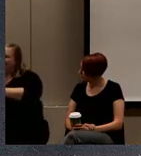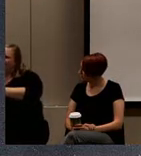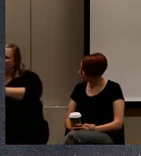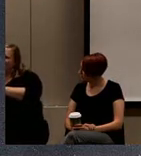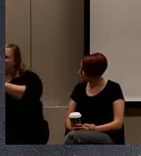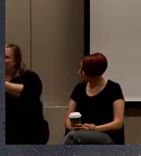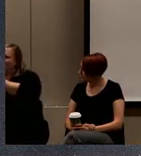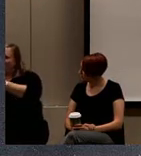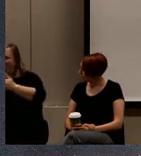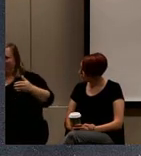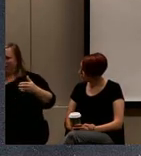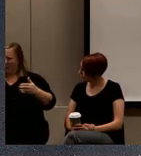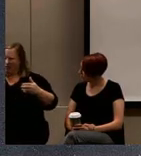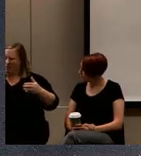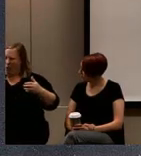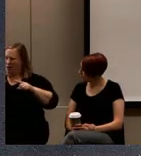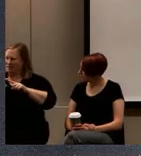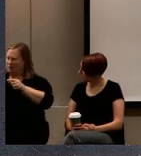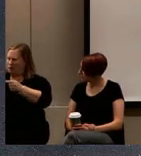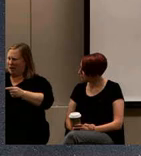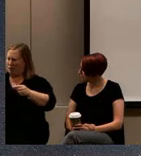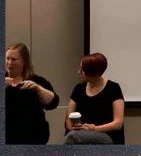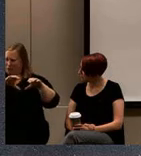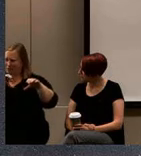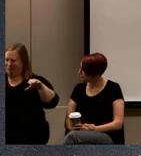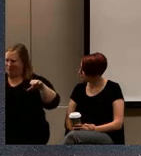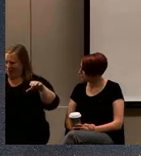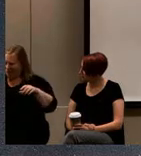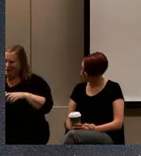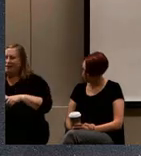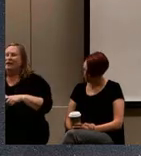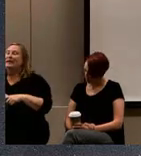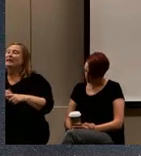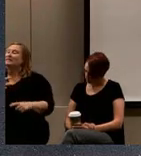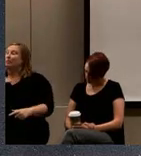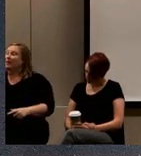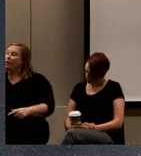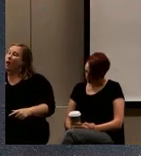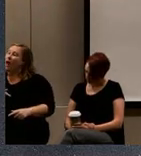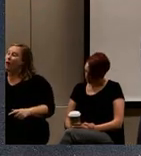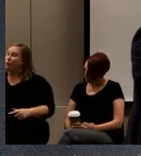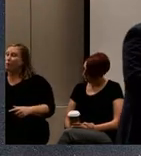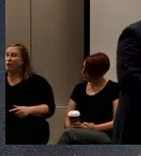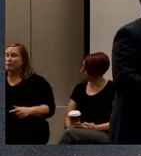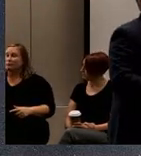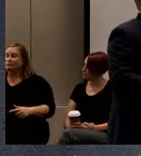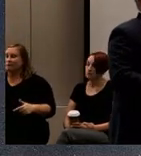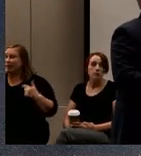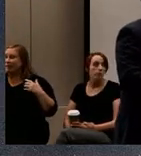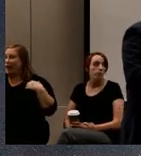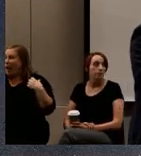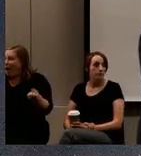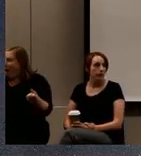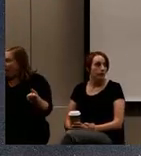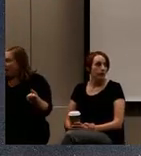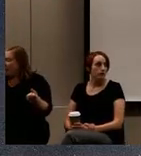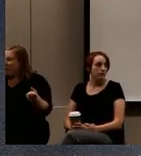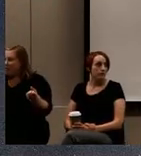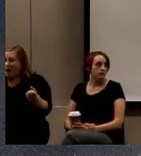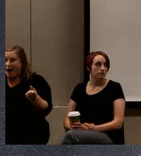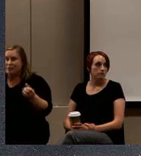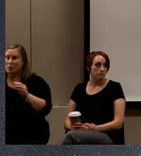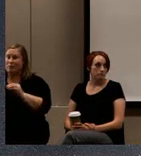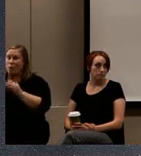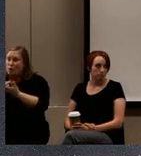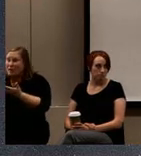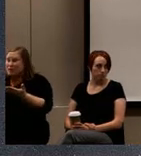longer. And because we're generally living healthier lifestyles, we have more resources available to us that you know,